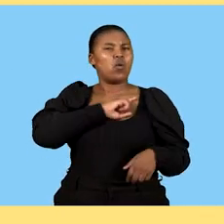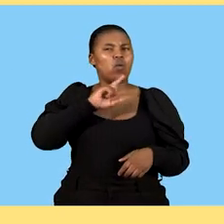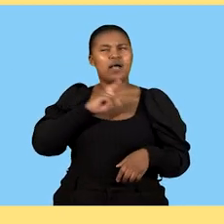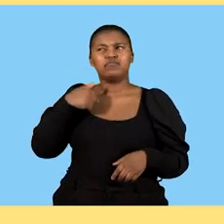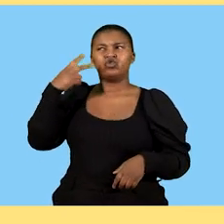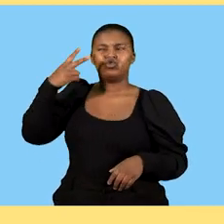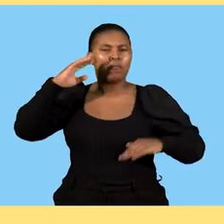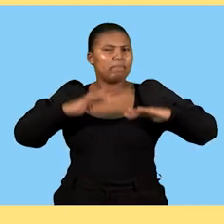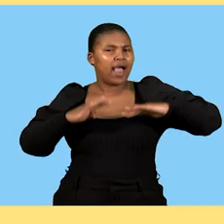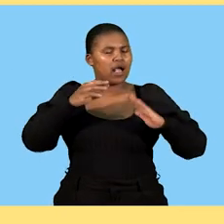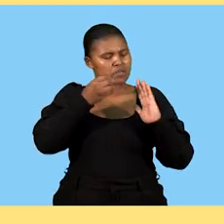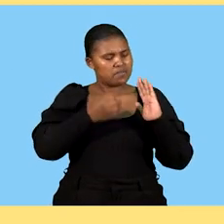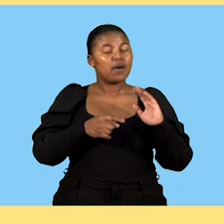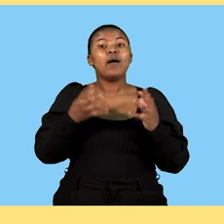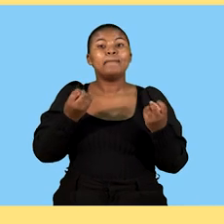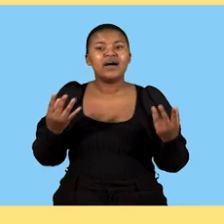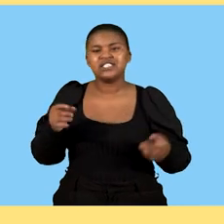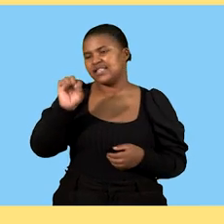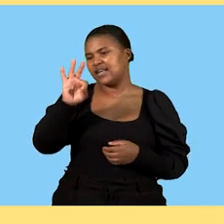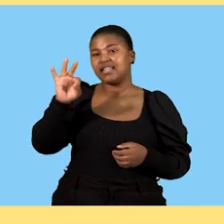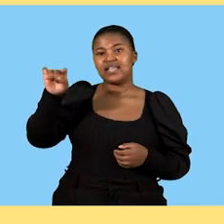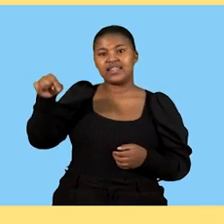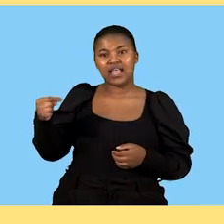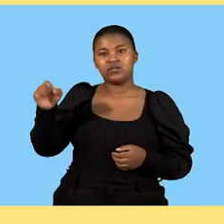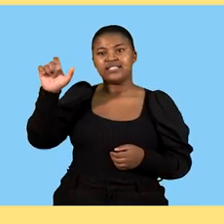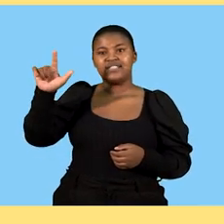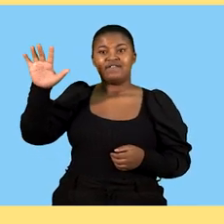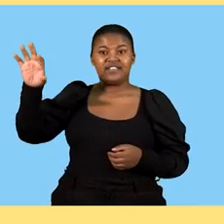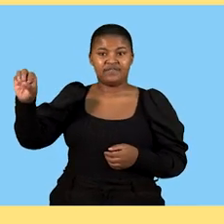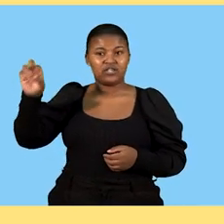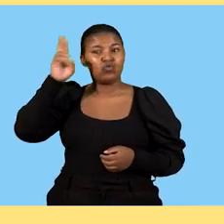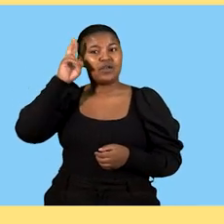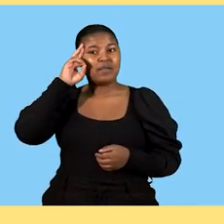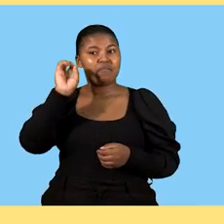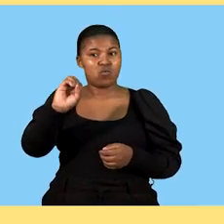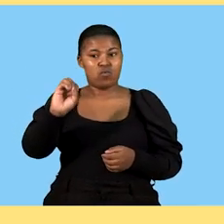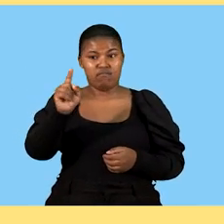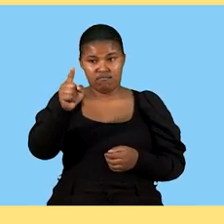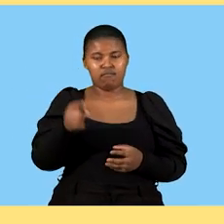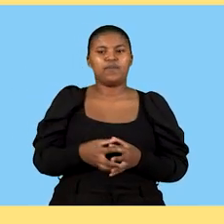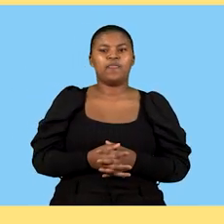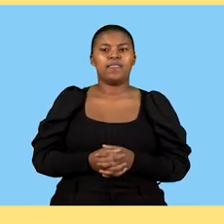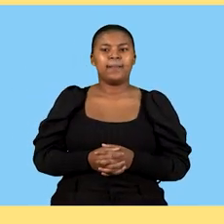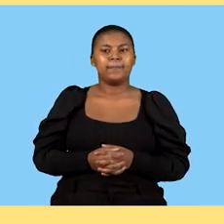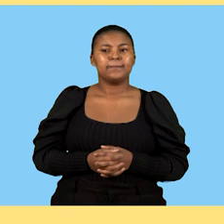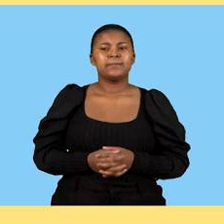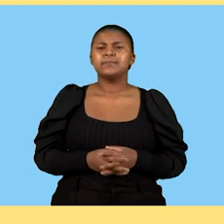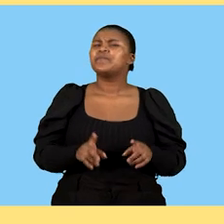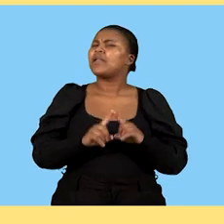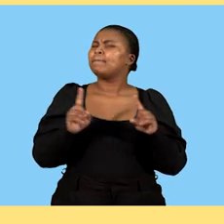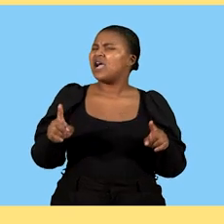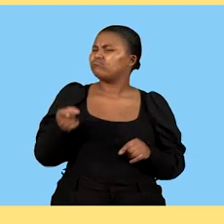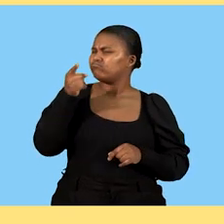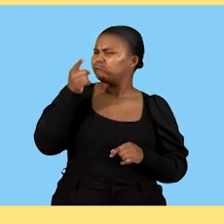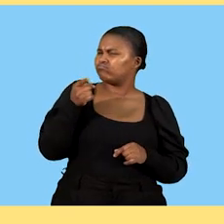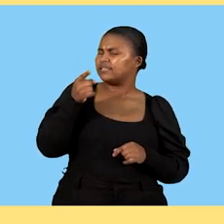your general ledger. And the first account in my general ledger is telephone. Remember, telephone is an expense. It will increase on the debit